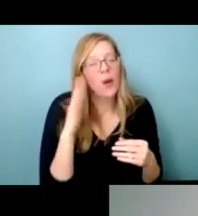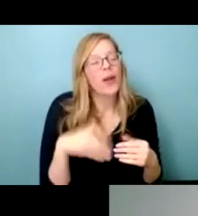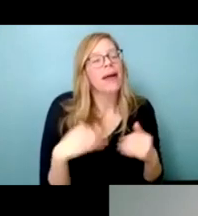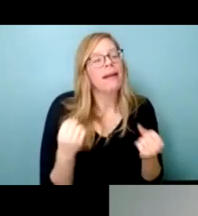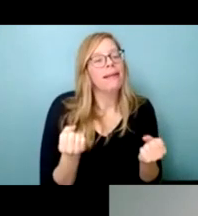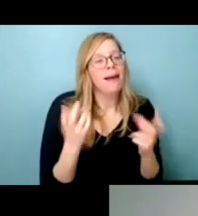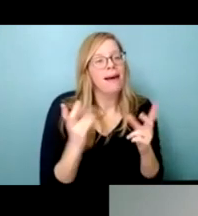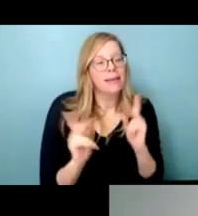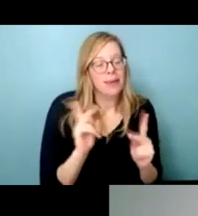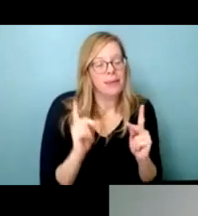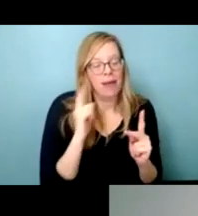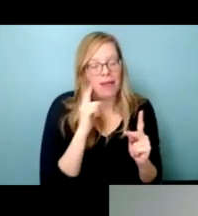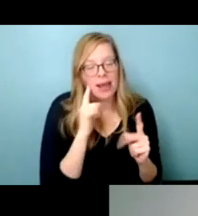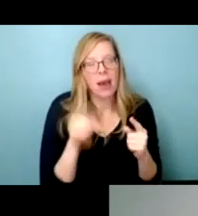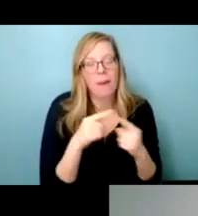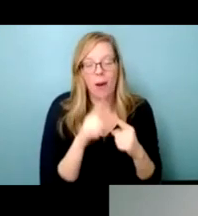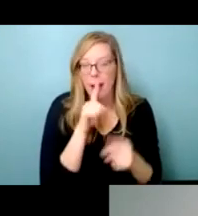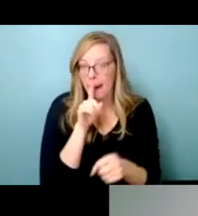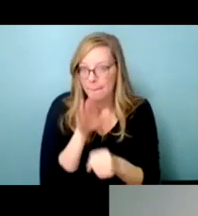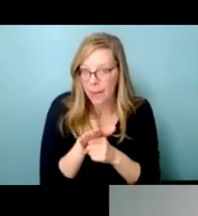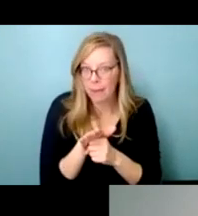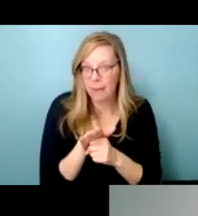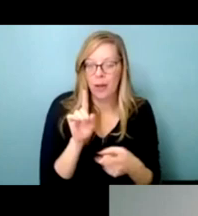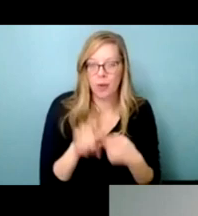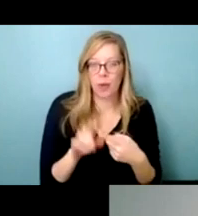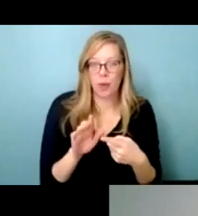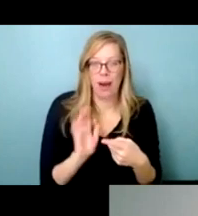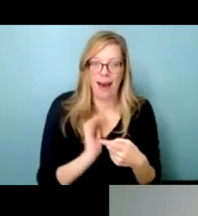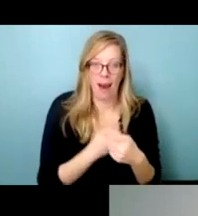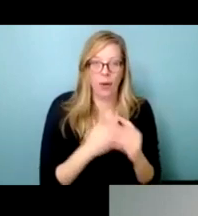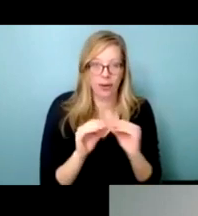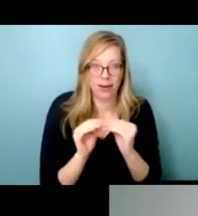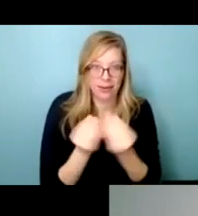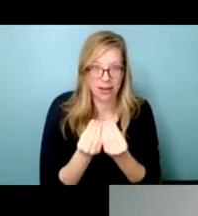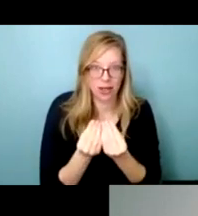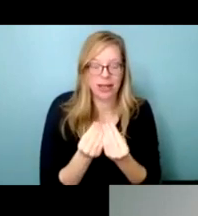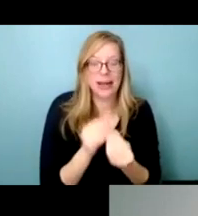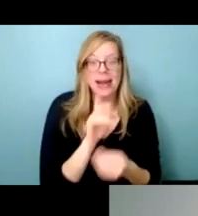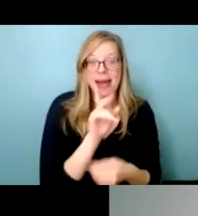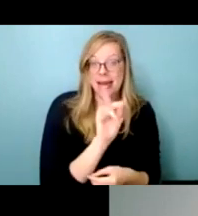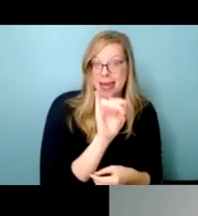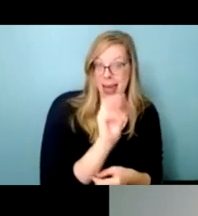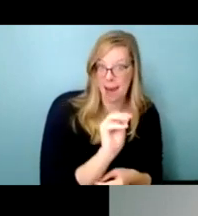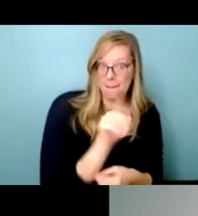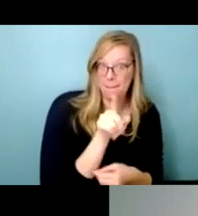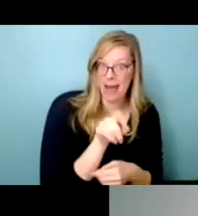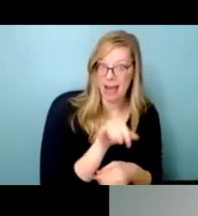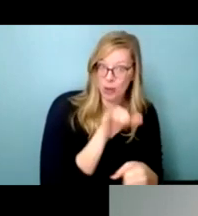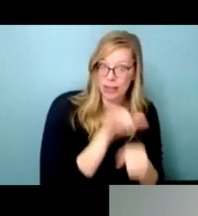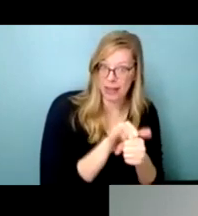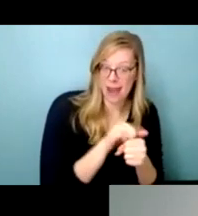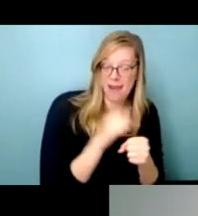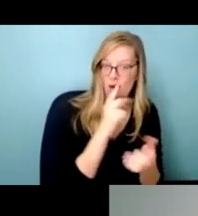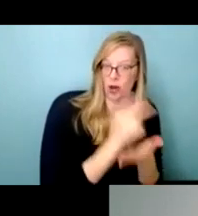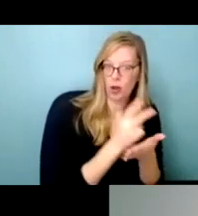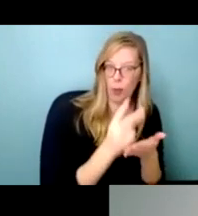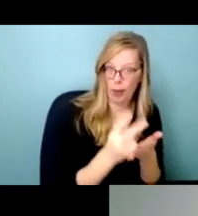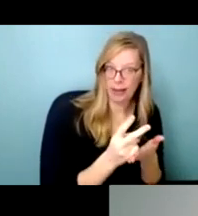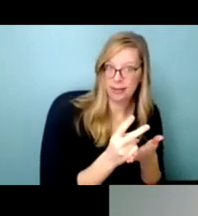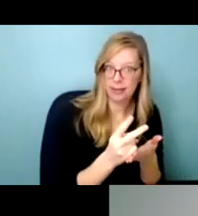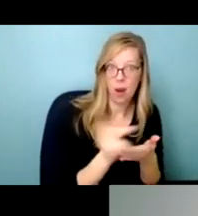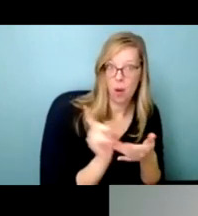our commitments to our organization. So Kim actually sheltered in place for 2 weeks, quarantined at the